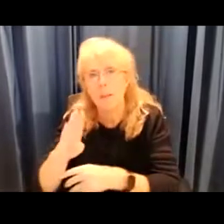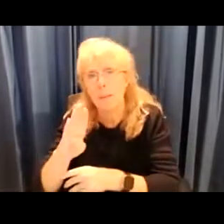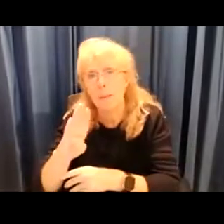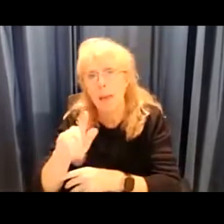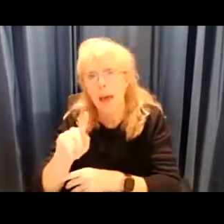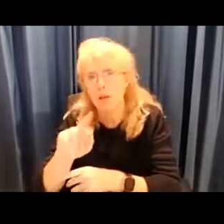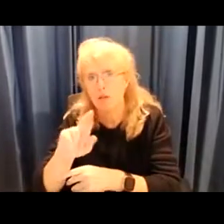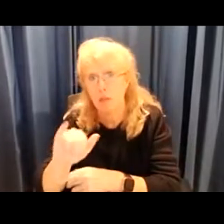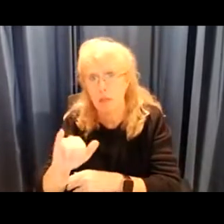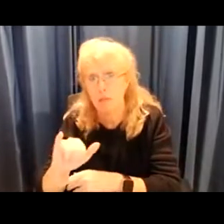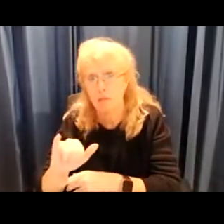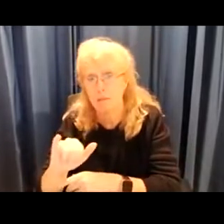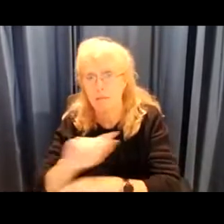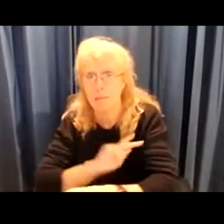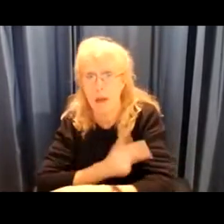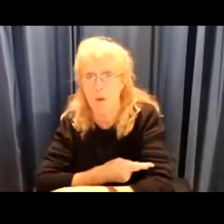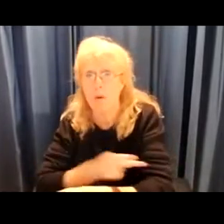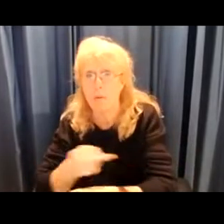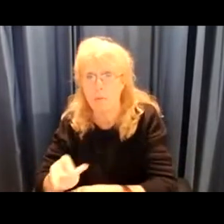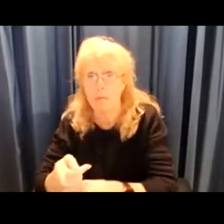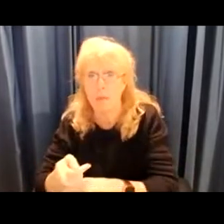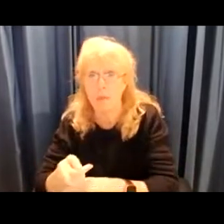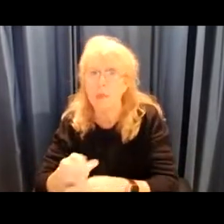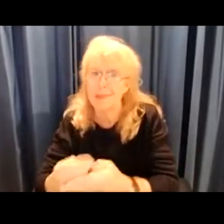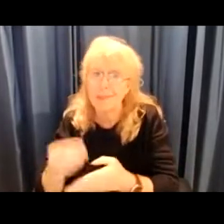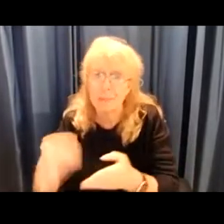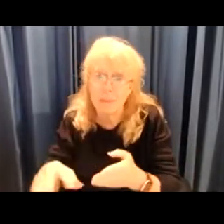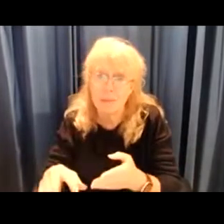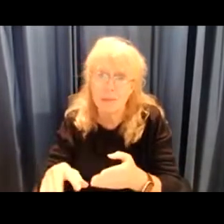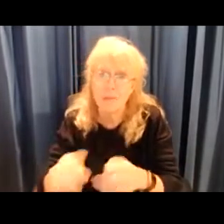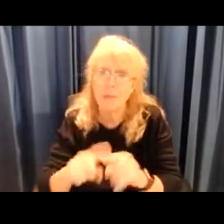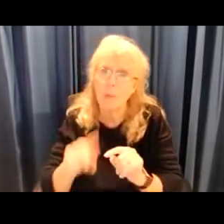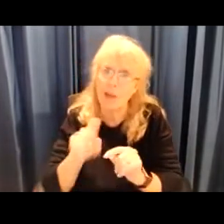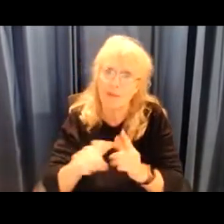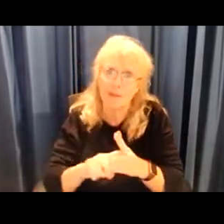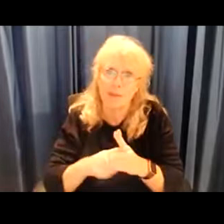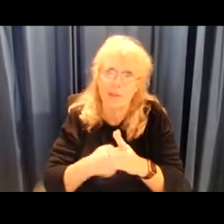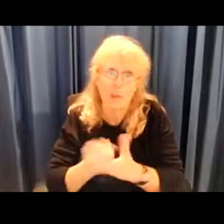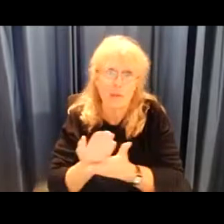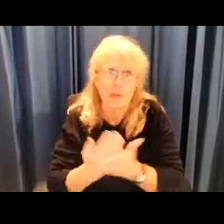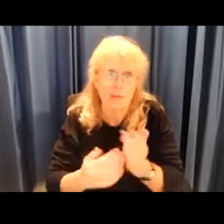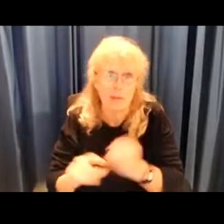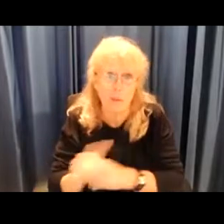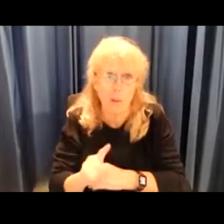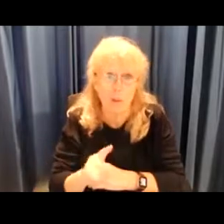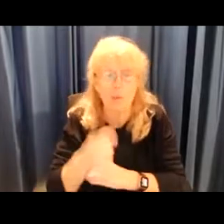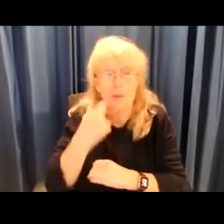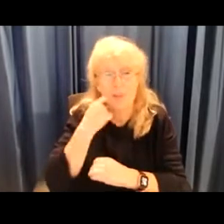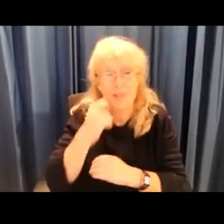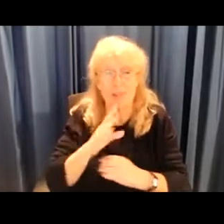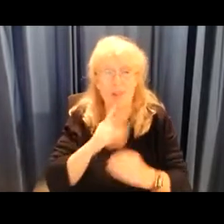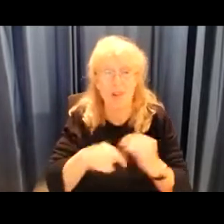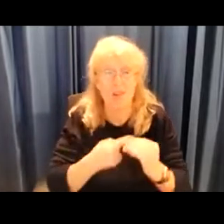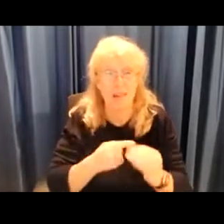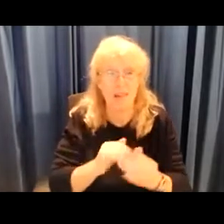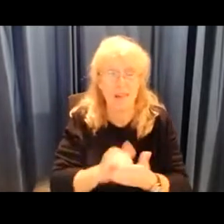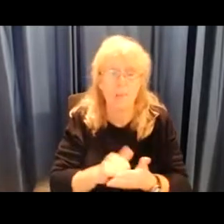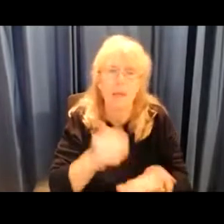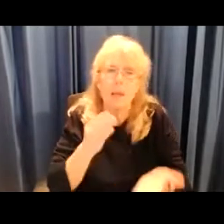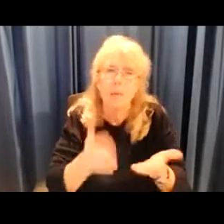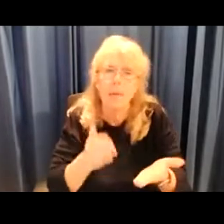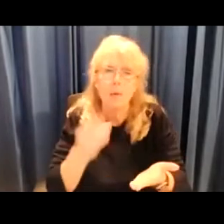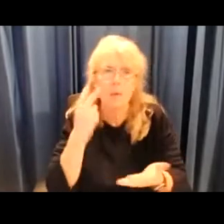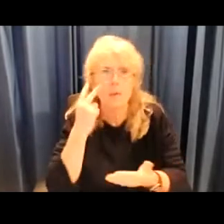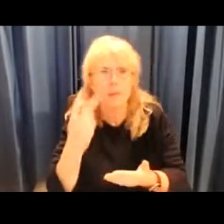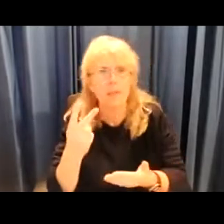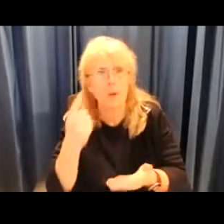we have talked about that recently. And you may see us saying, let's pick